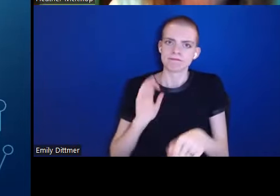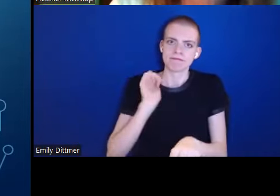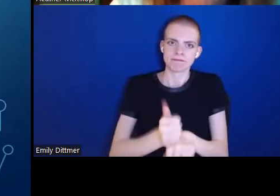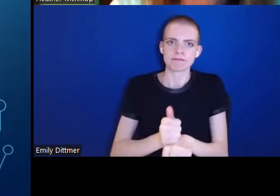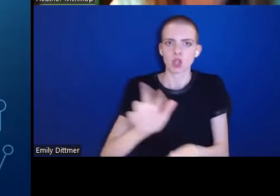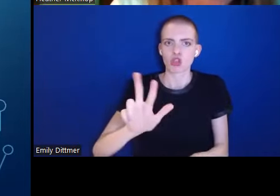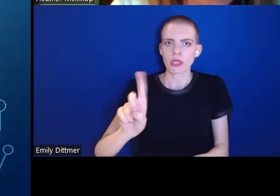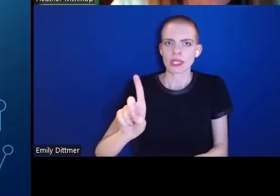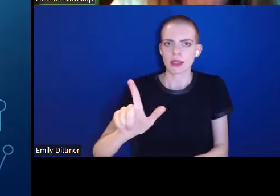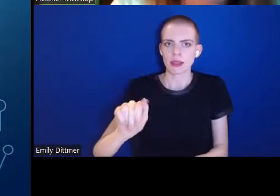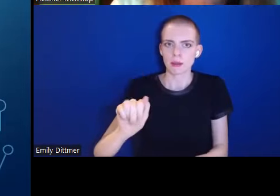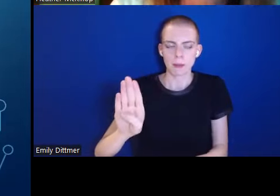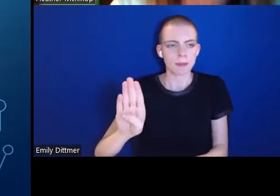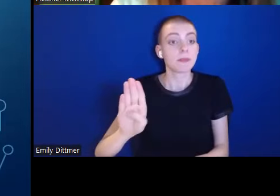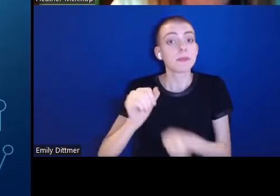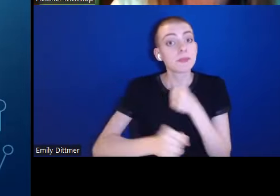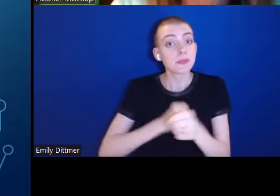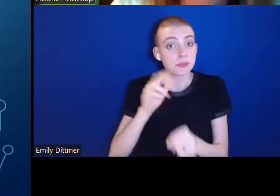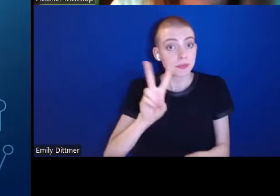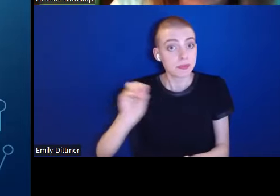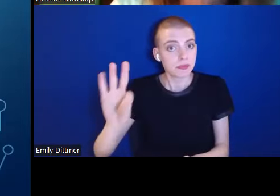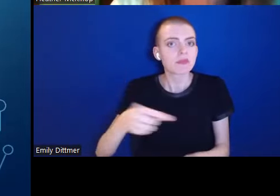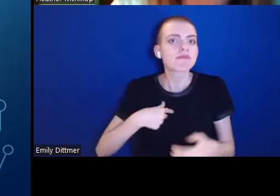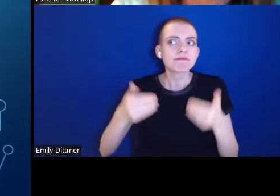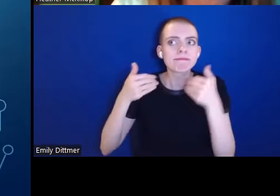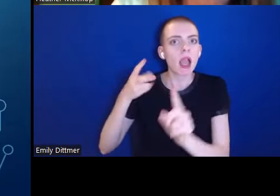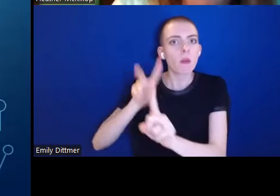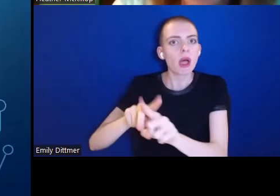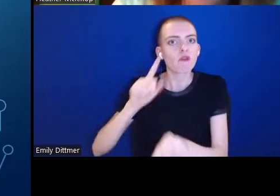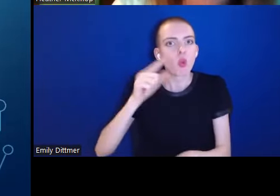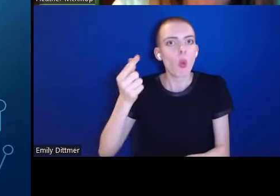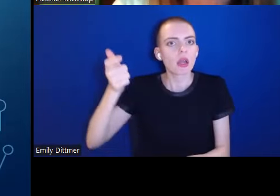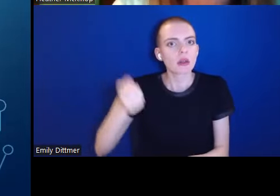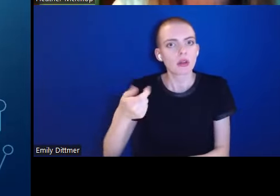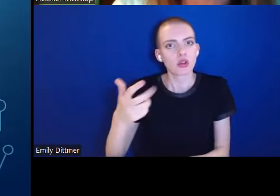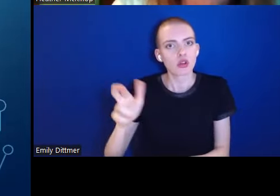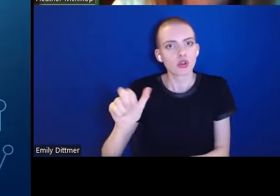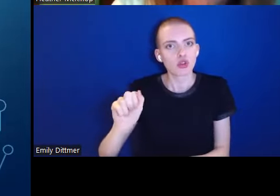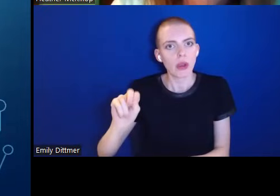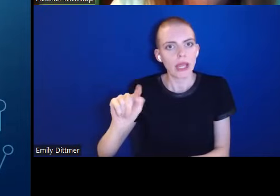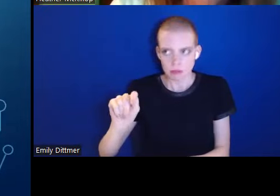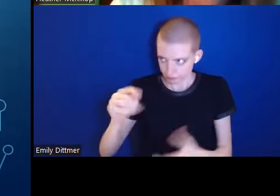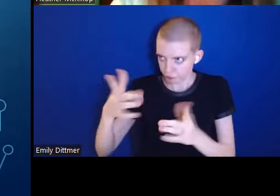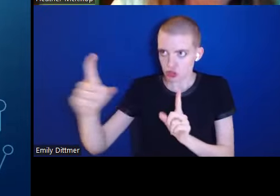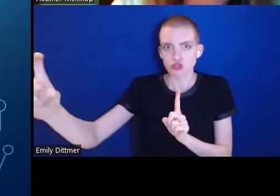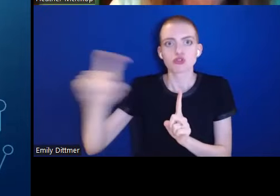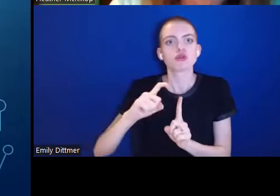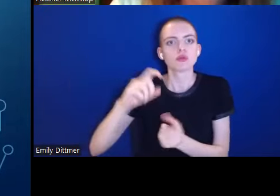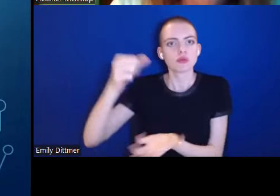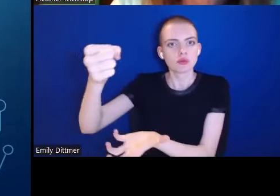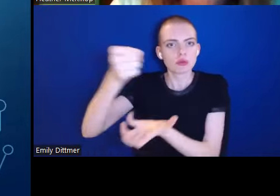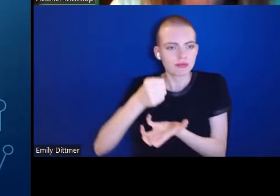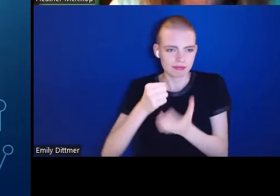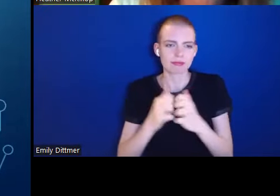So in 2009, I applied for a grant, which I got to start. In 2010, we started the DIVA